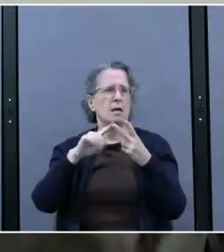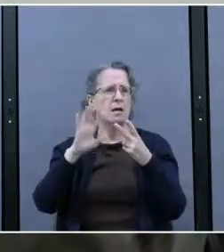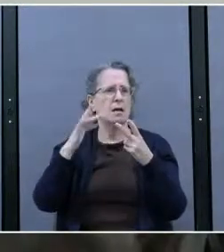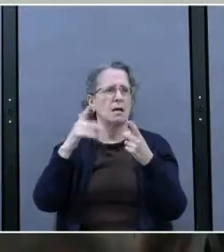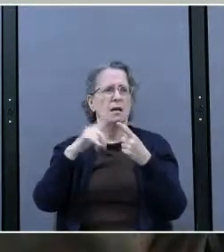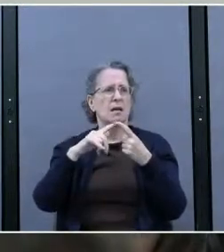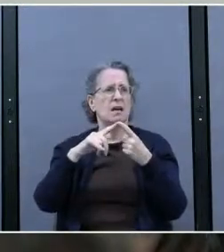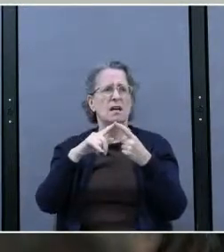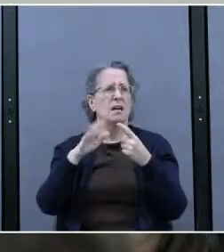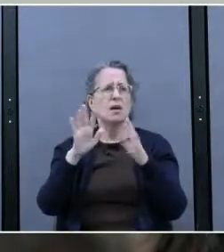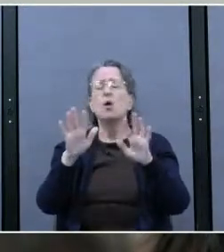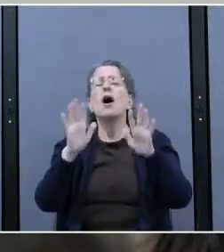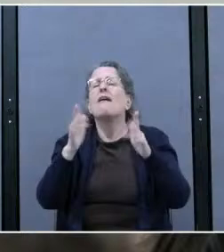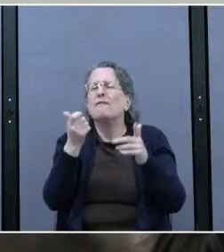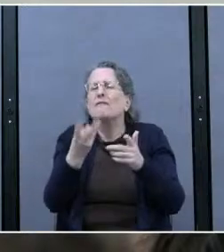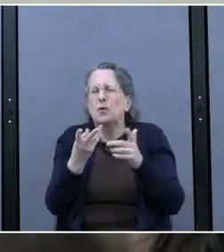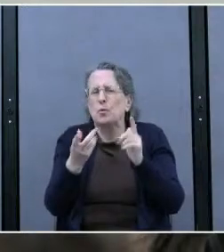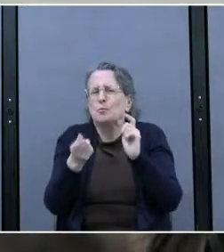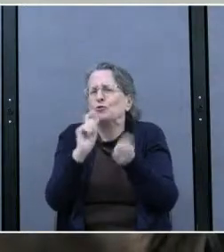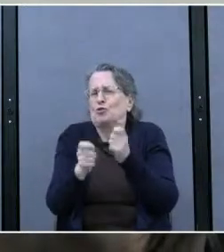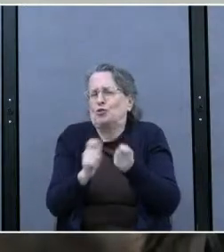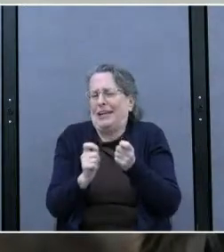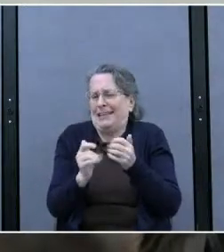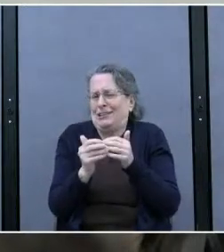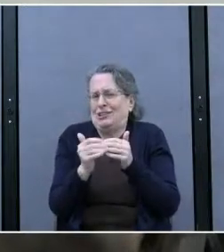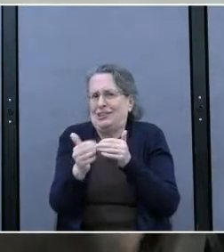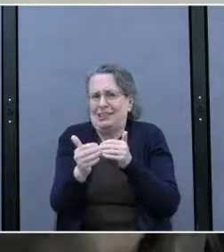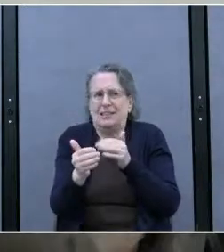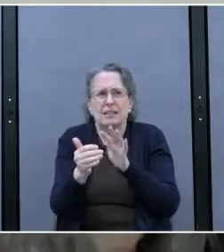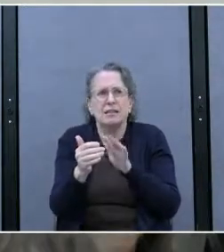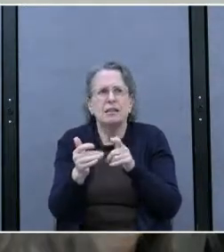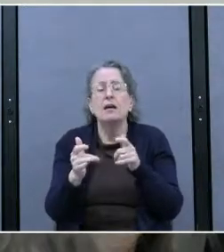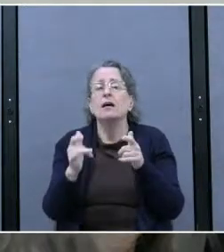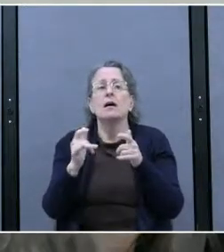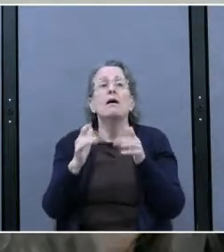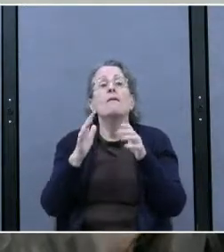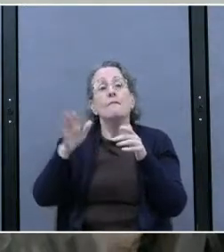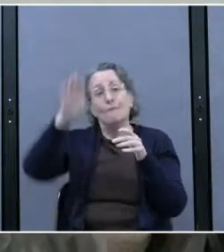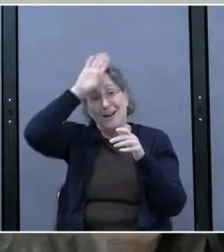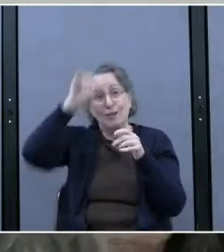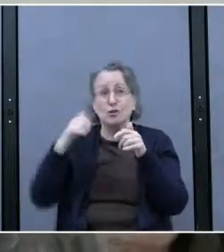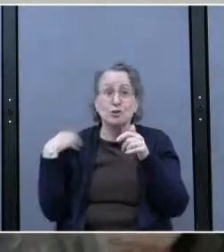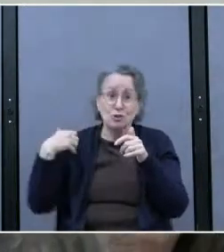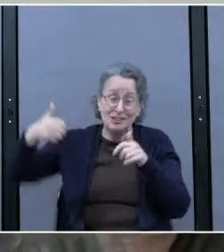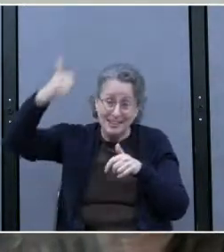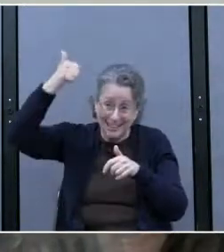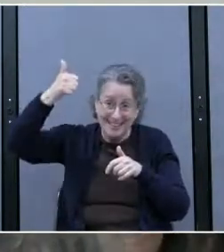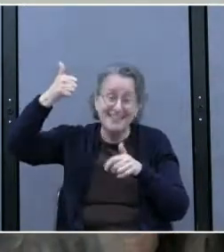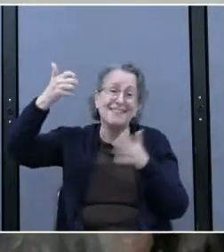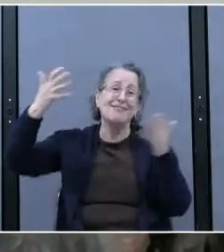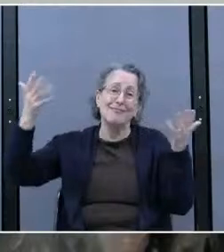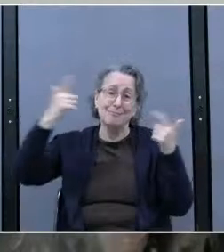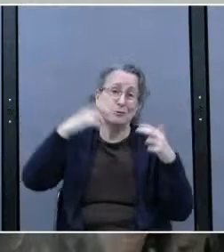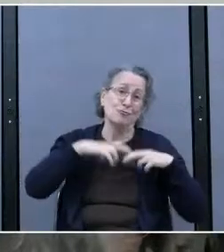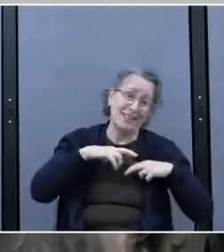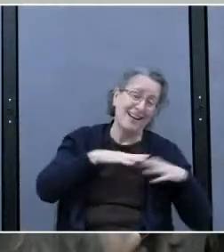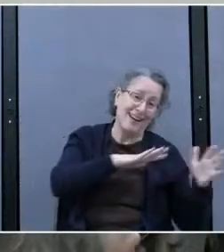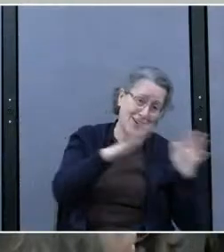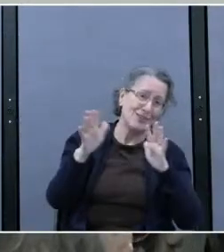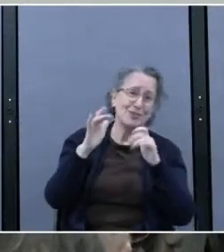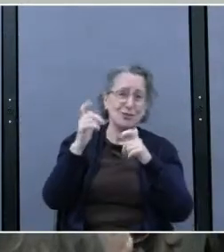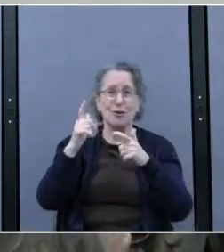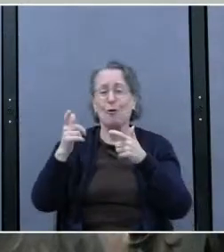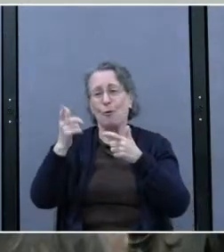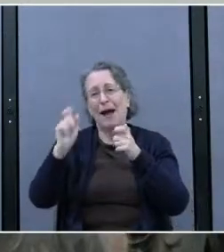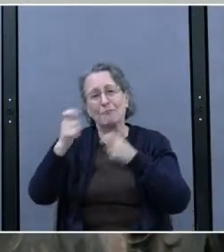So there's a couple things changing there, but it would be finance director, fire chief, and then one in the police, the fire department. We got